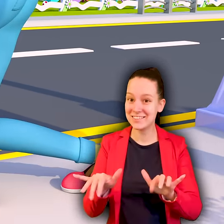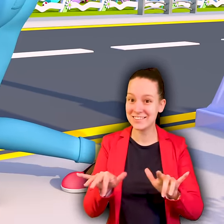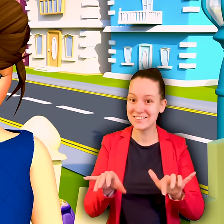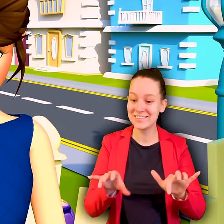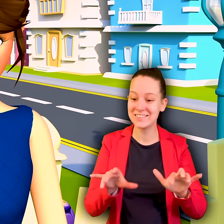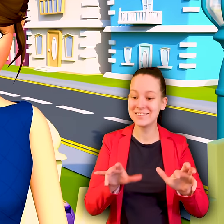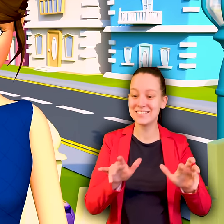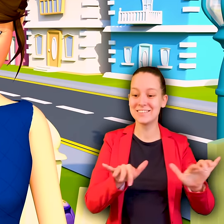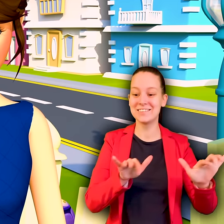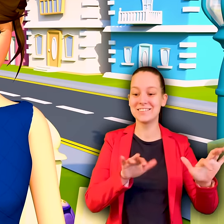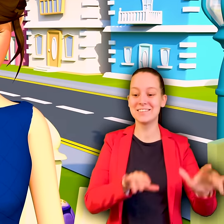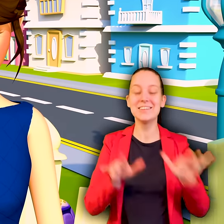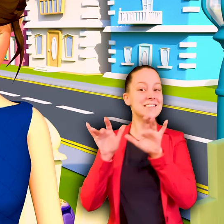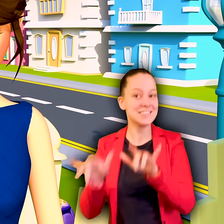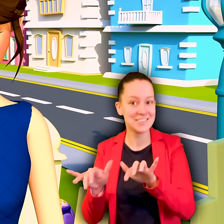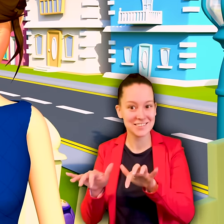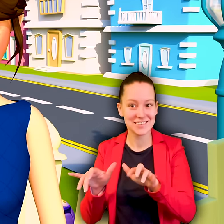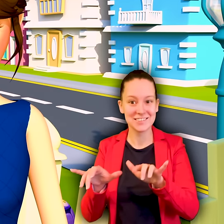so